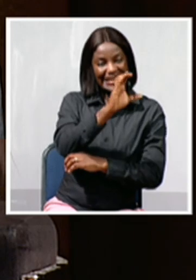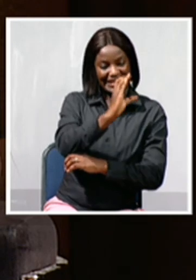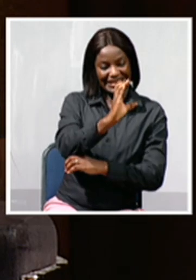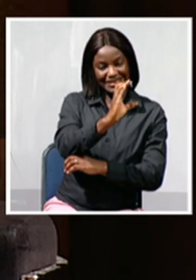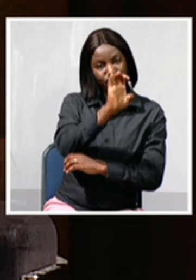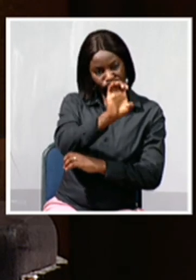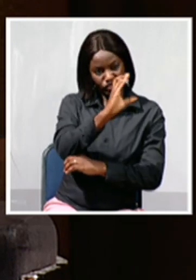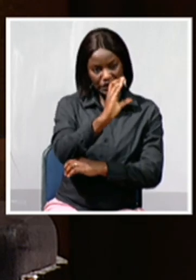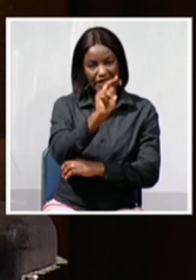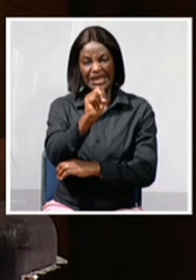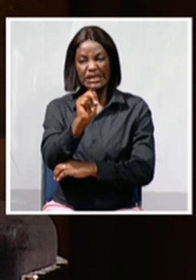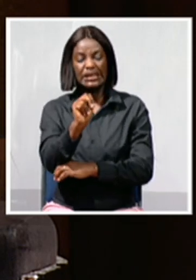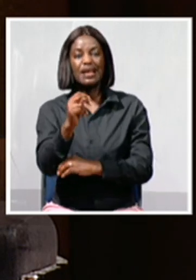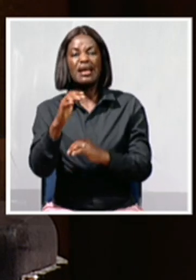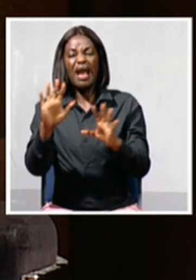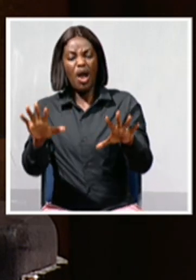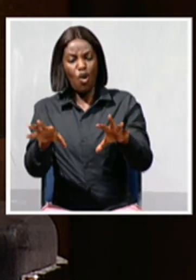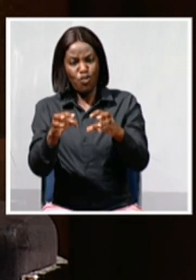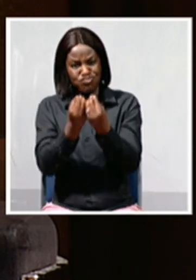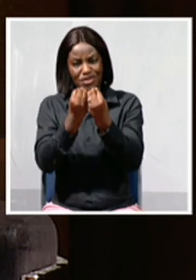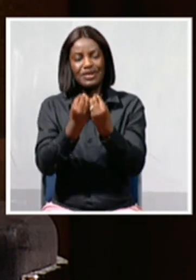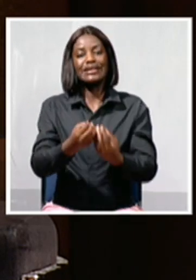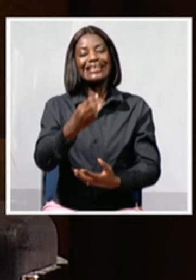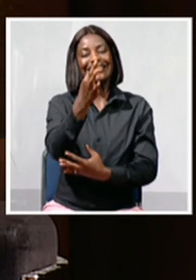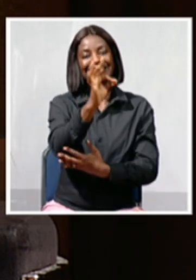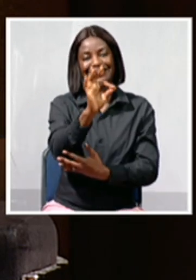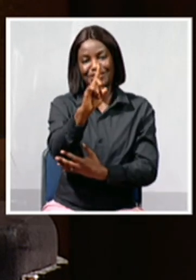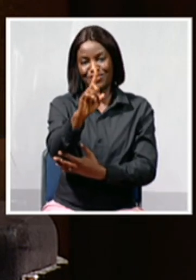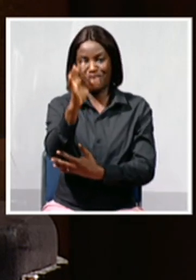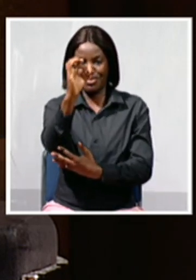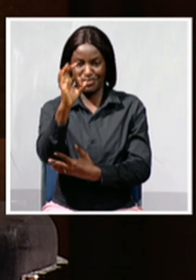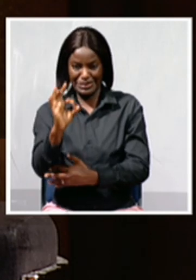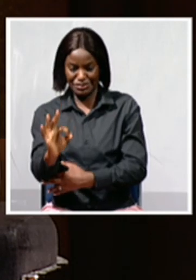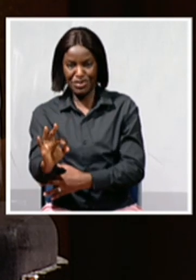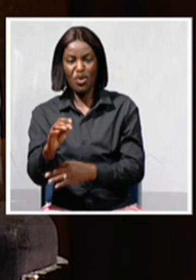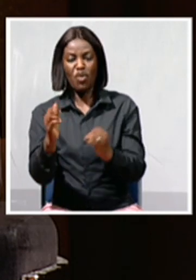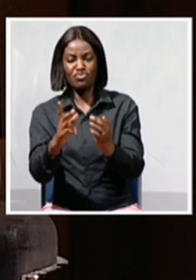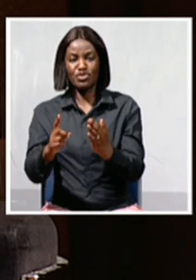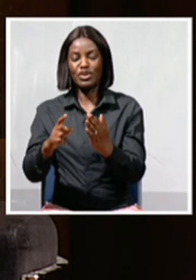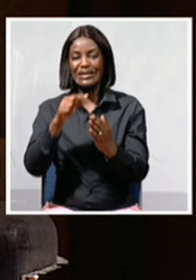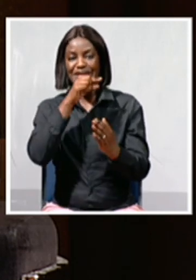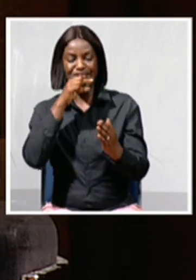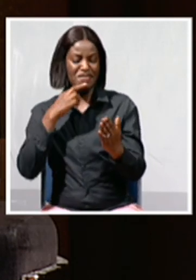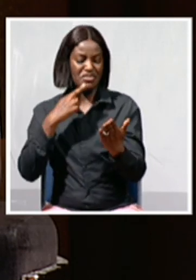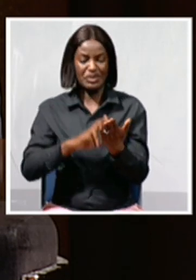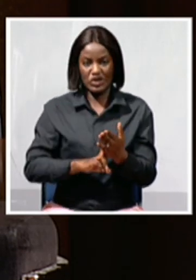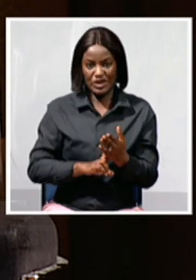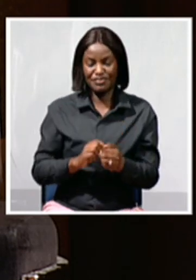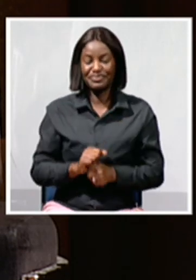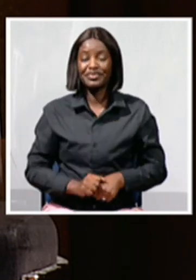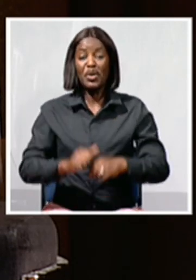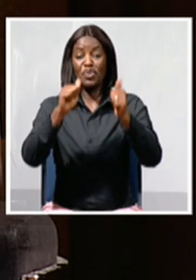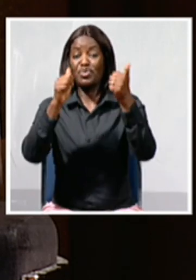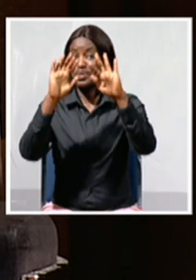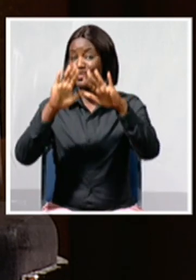a 91% turnout in the recently concluded general registration of voters. A very good evening and a warm welcome